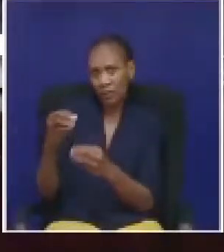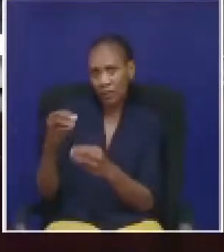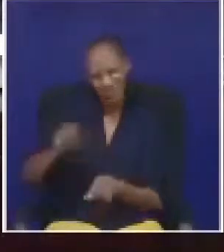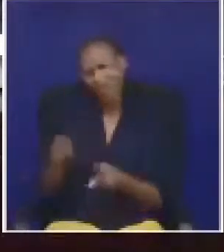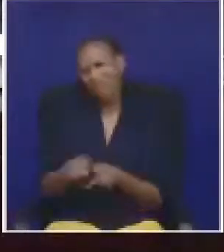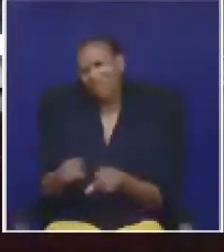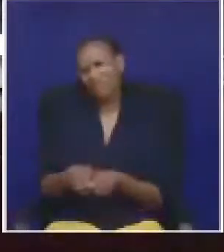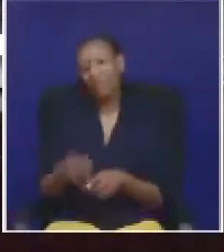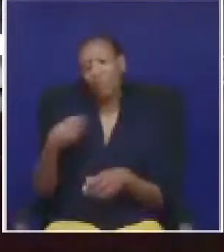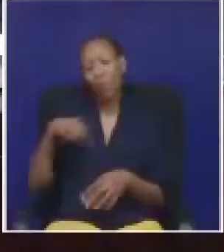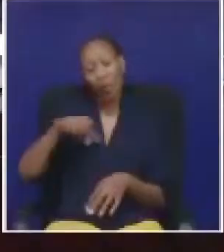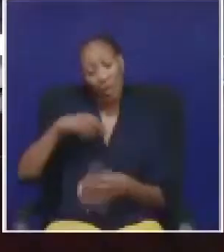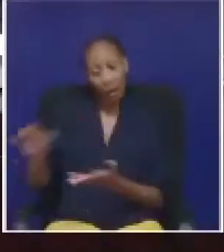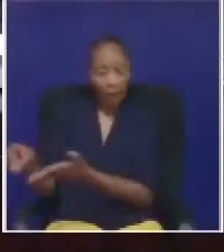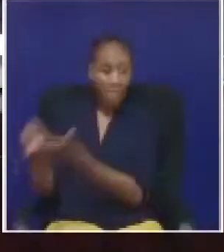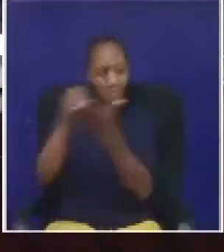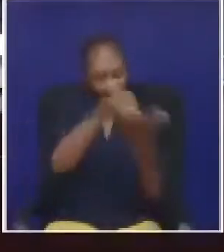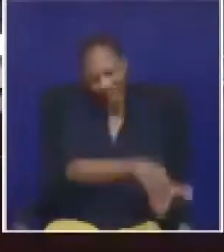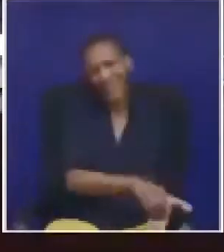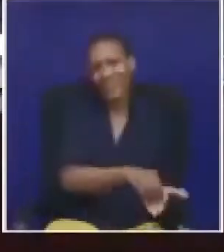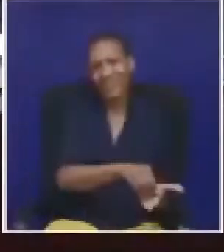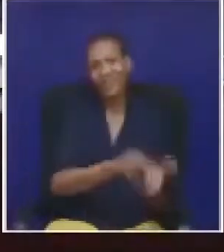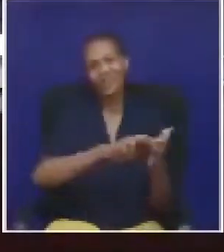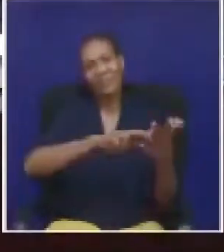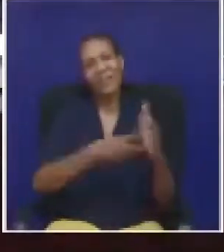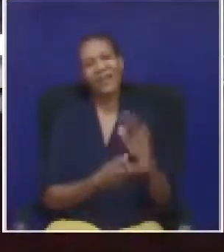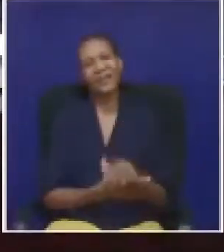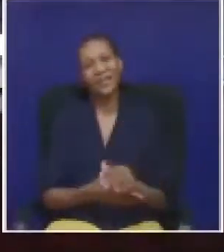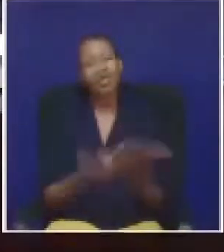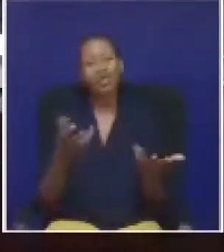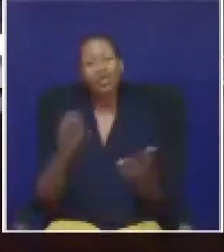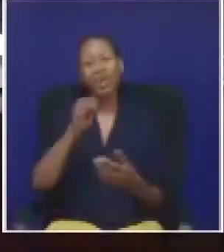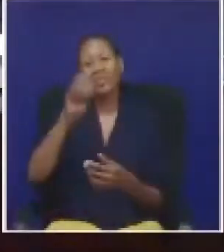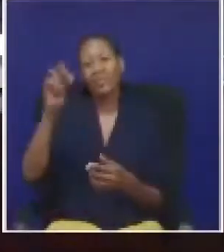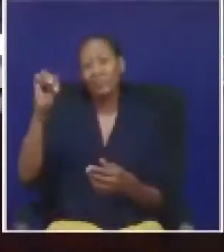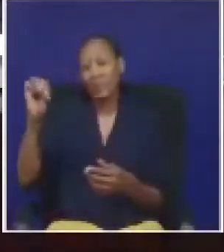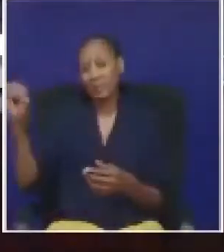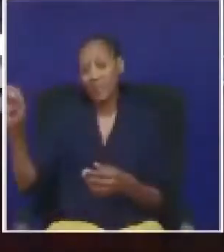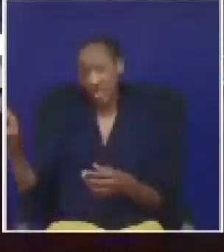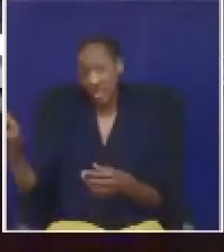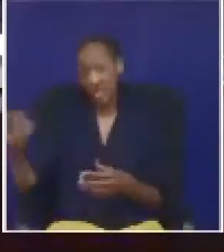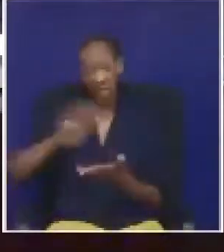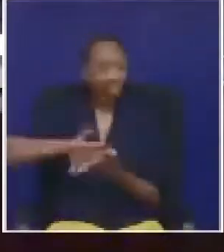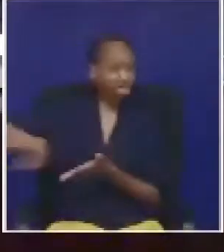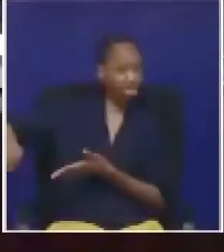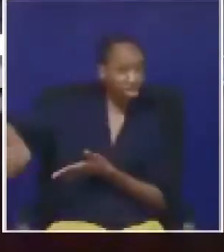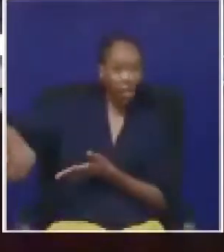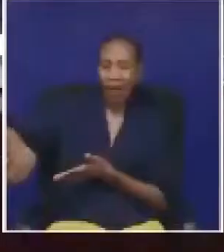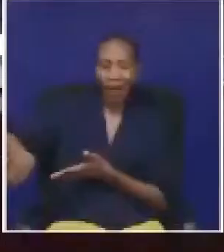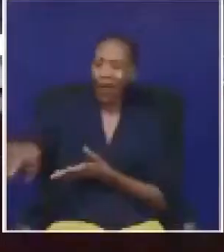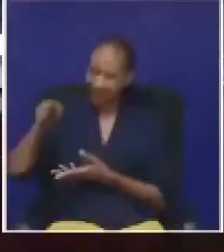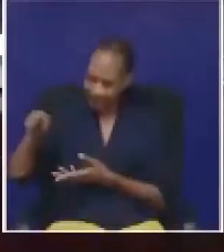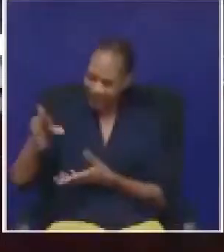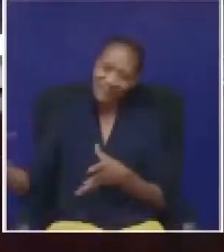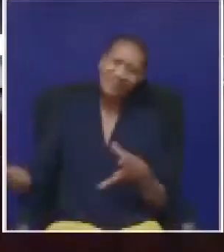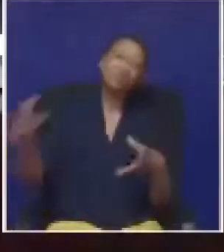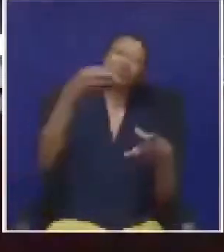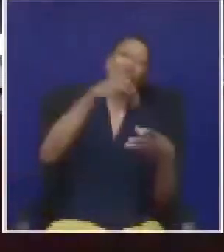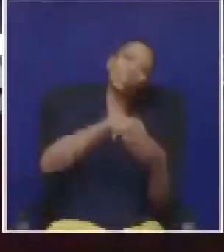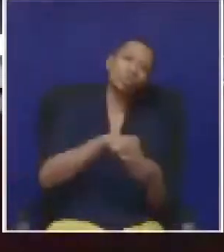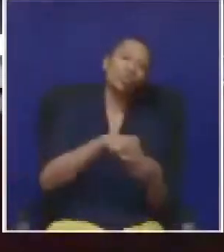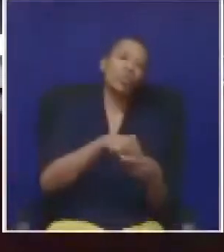So we're bringing them in as well. So we're not going to leave SMEs behind. They are going to be part of